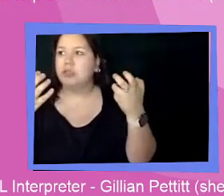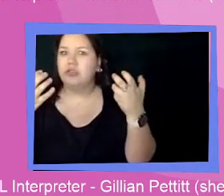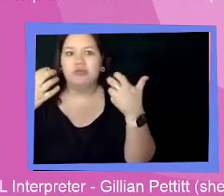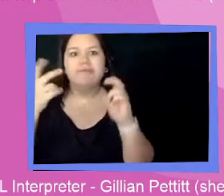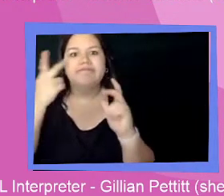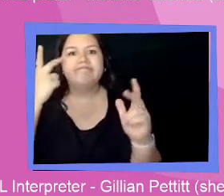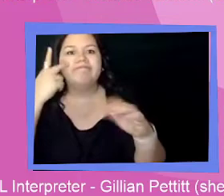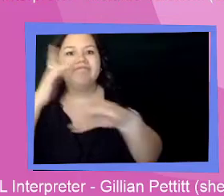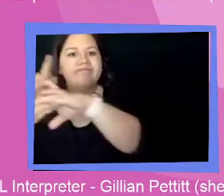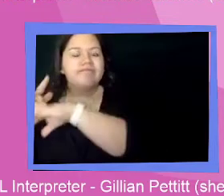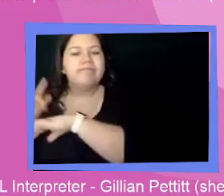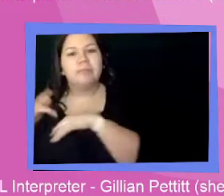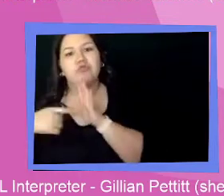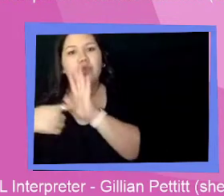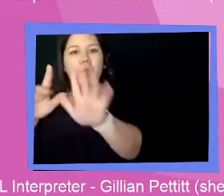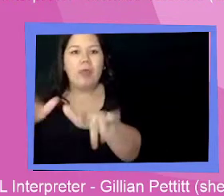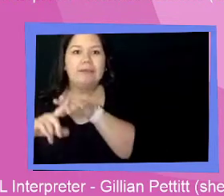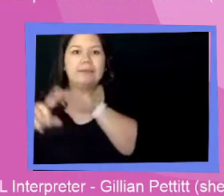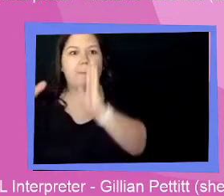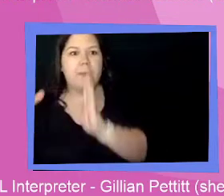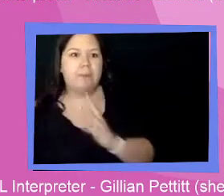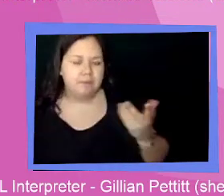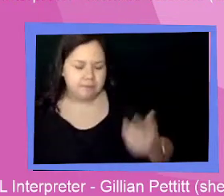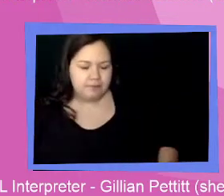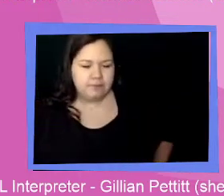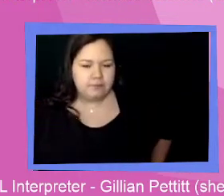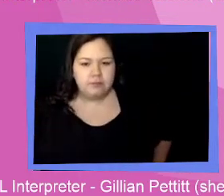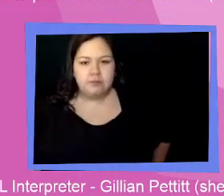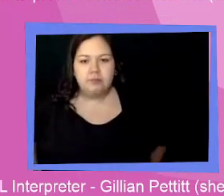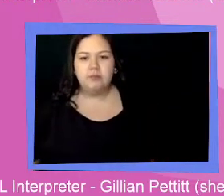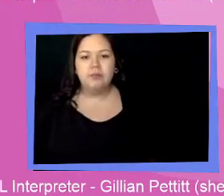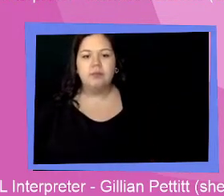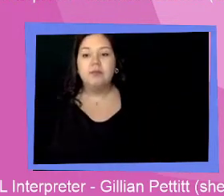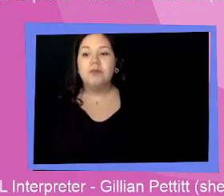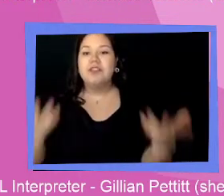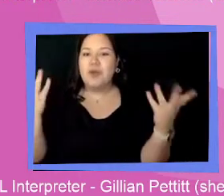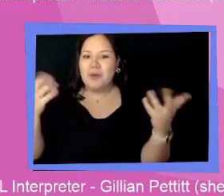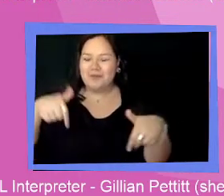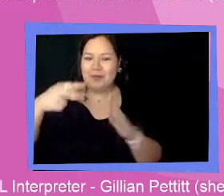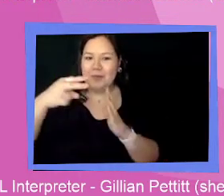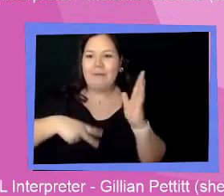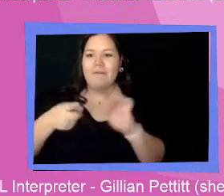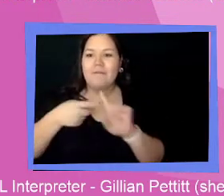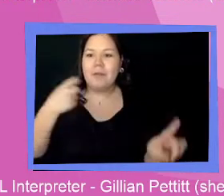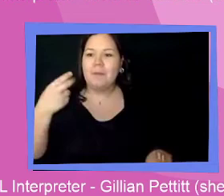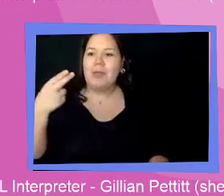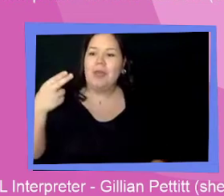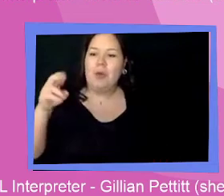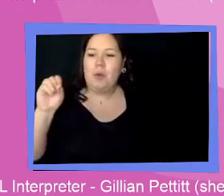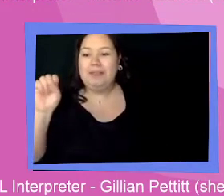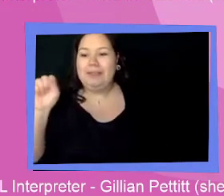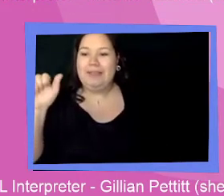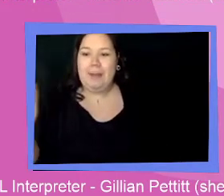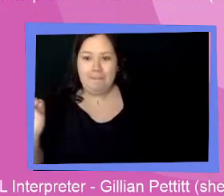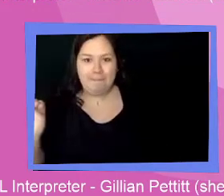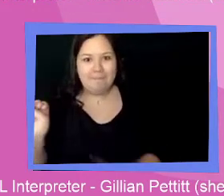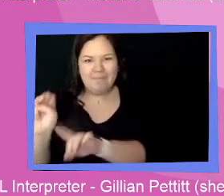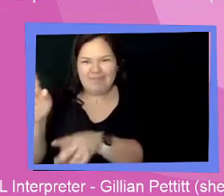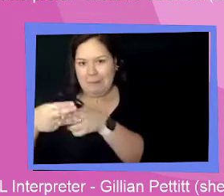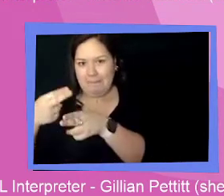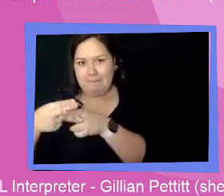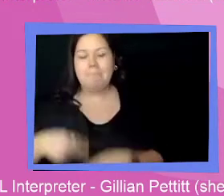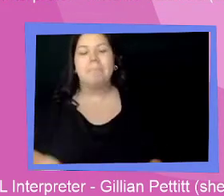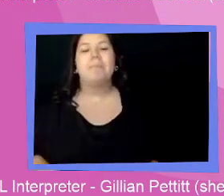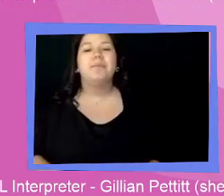escapism. Mm-hmm. All right, so this is from Hossam. His name is Hossam, and